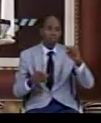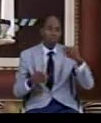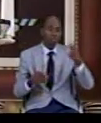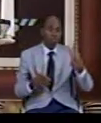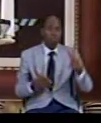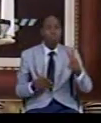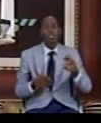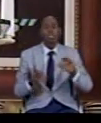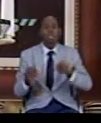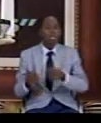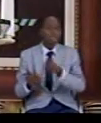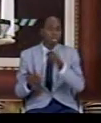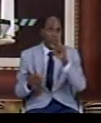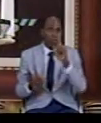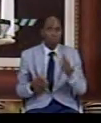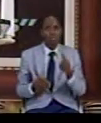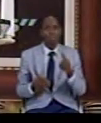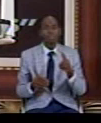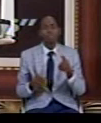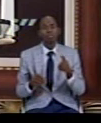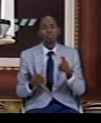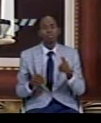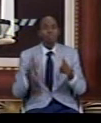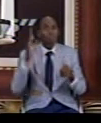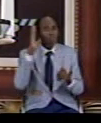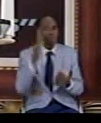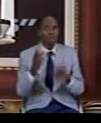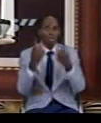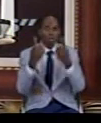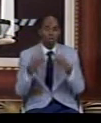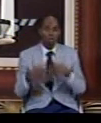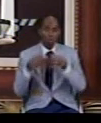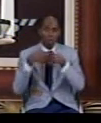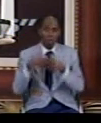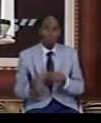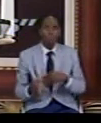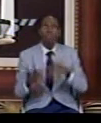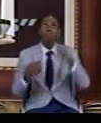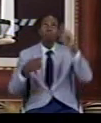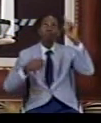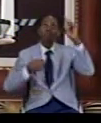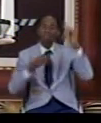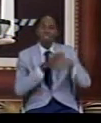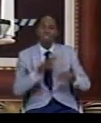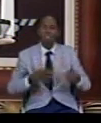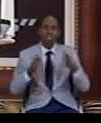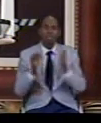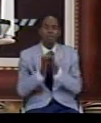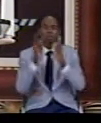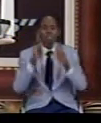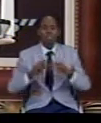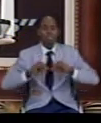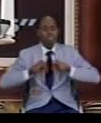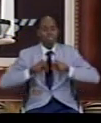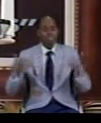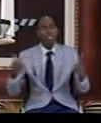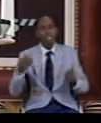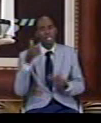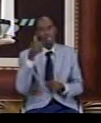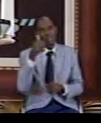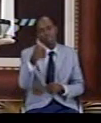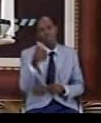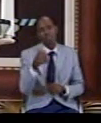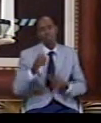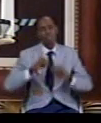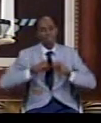if any man will come after me, let him deny himself. You see that? Let him